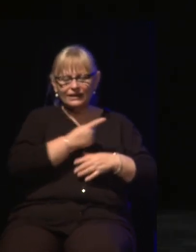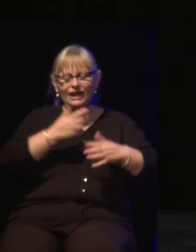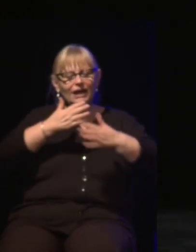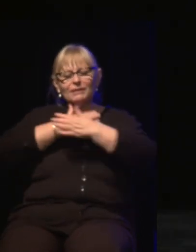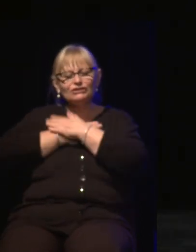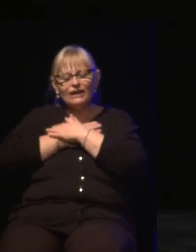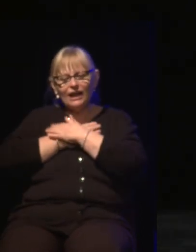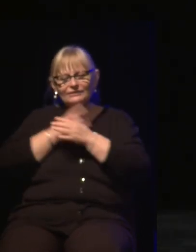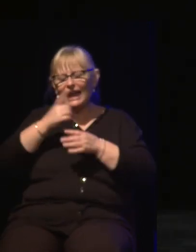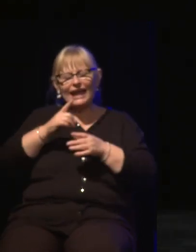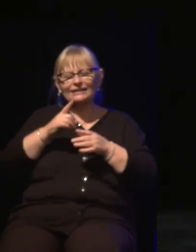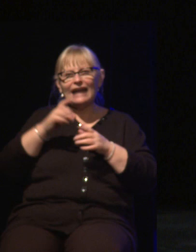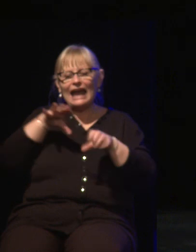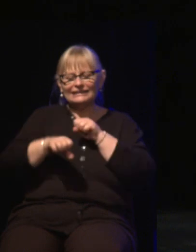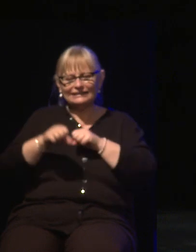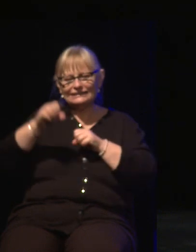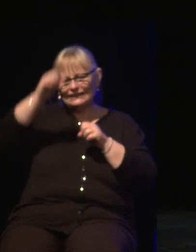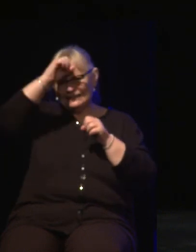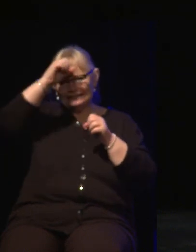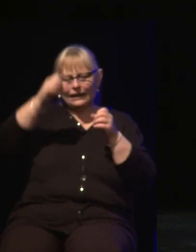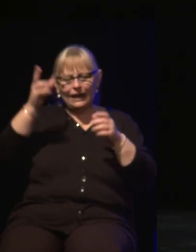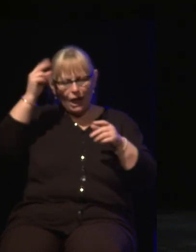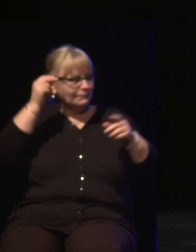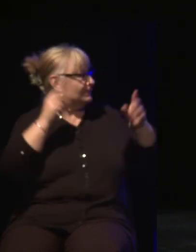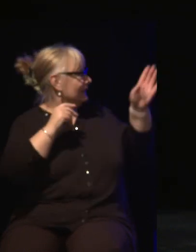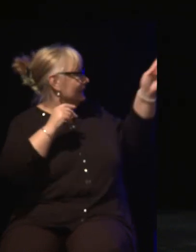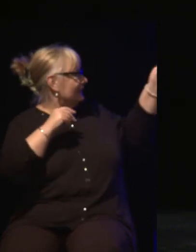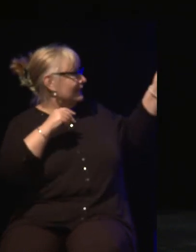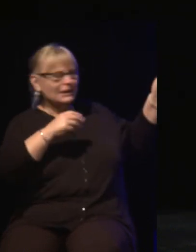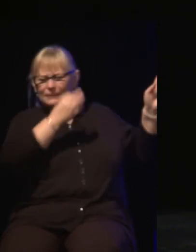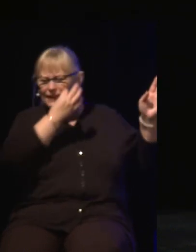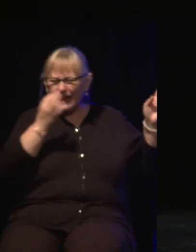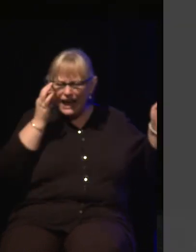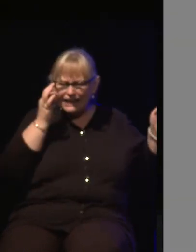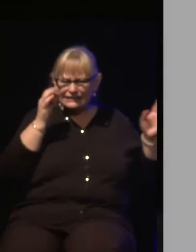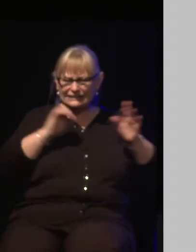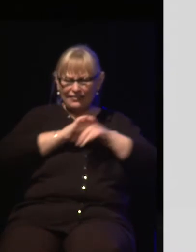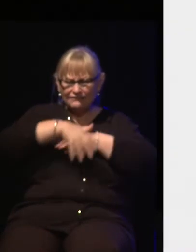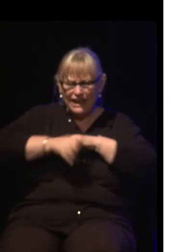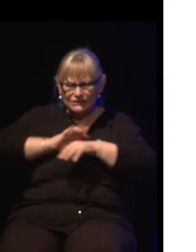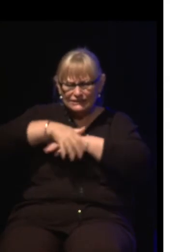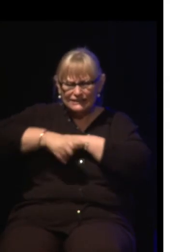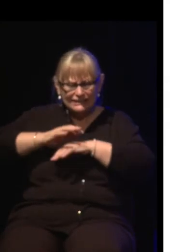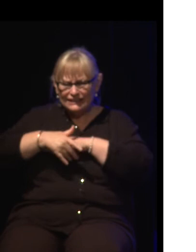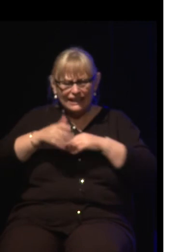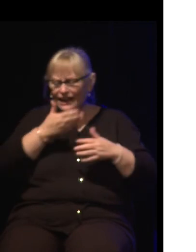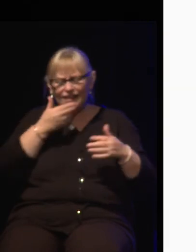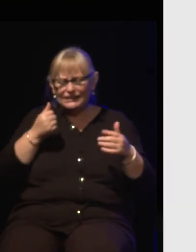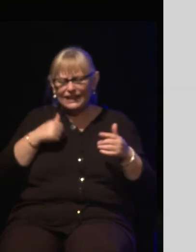Dixon Library. But look at the gardens in there and the courtyard and the fountains. It's amazing. I just love